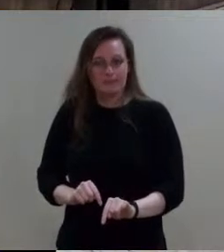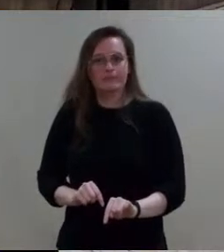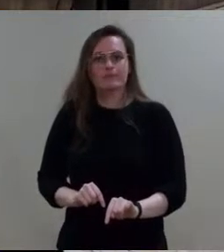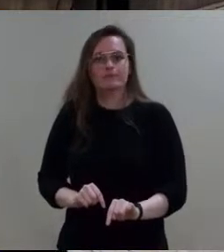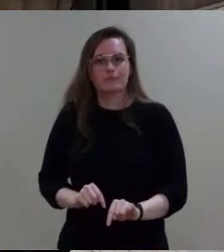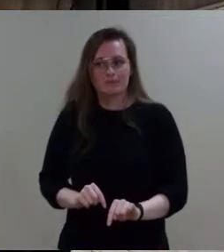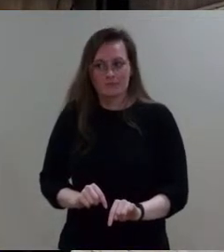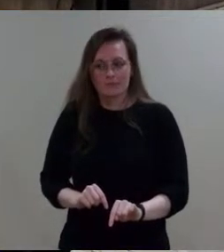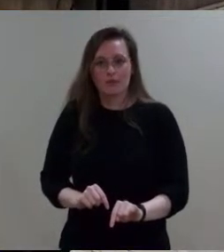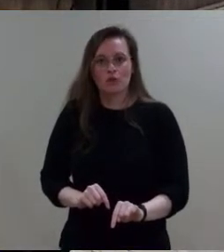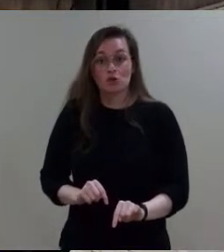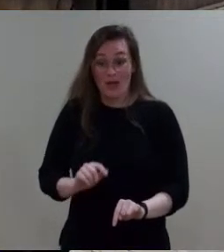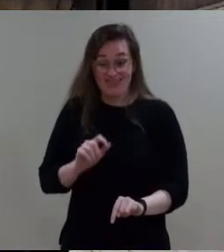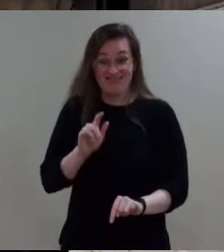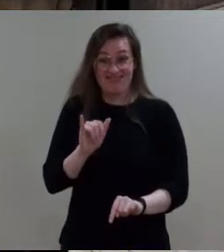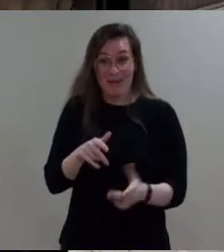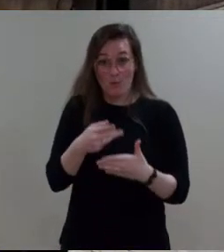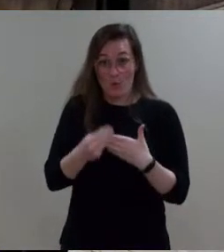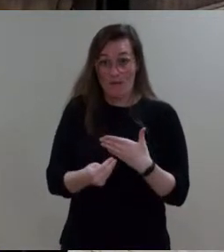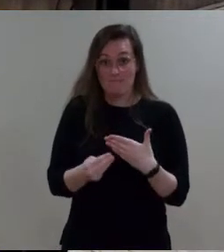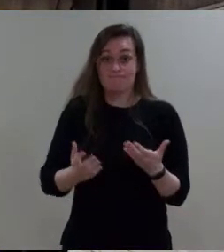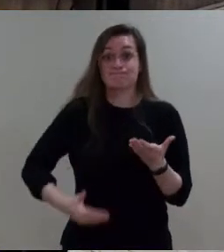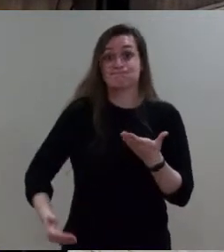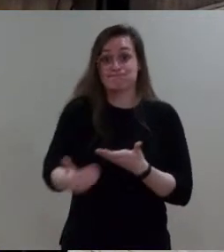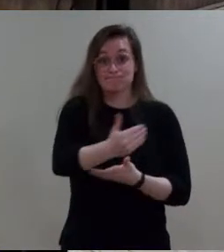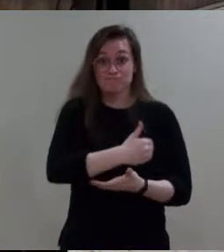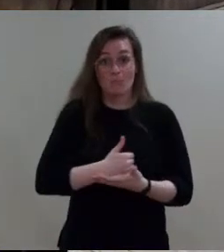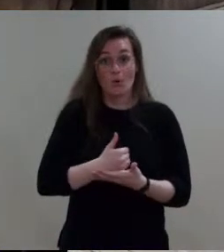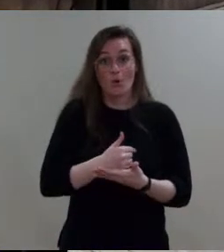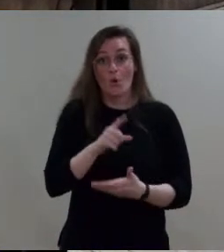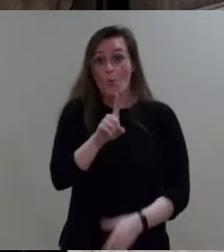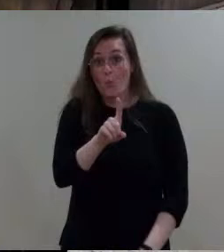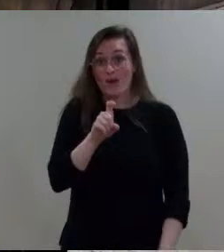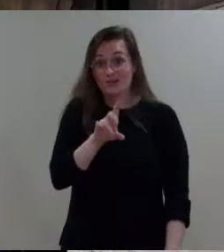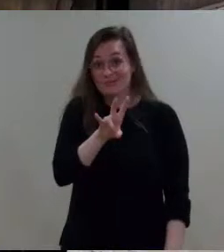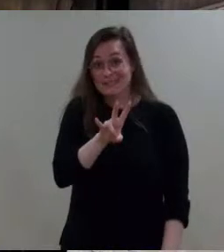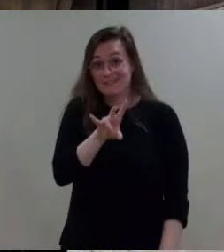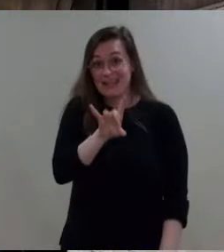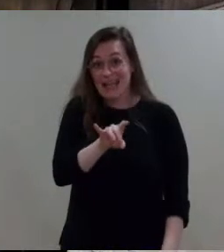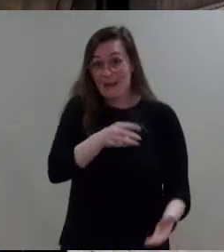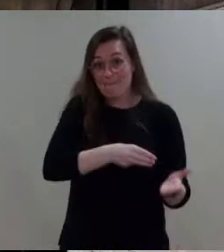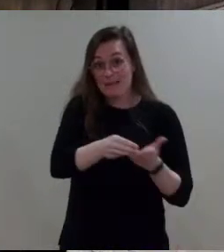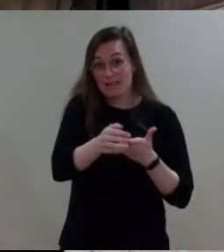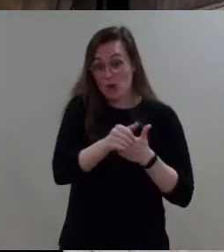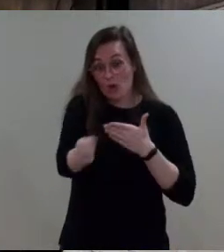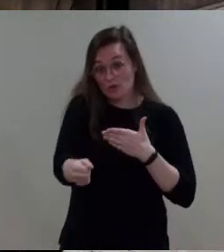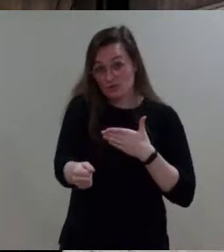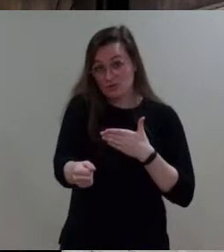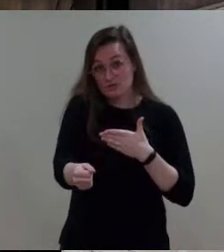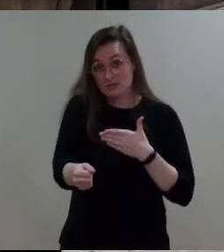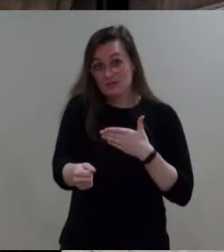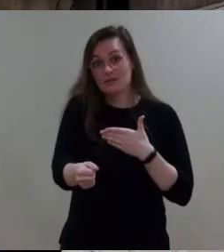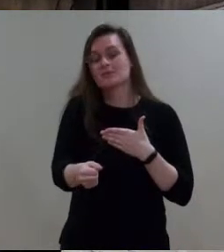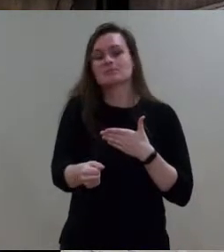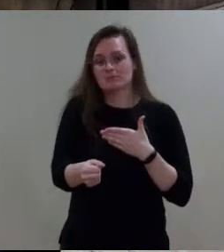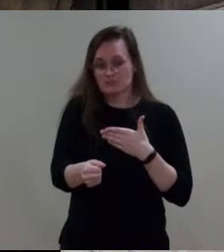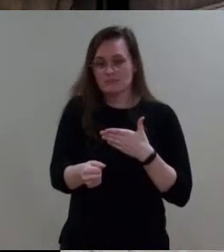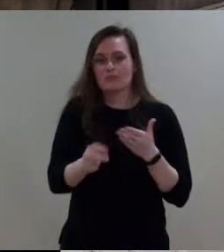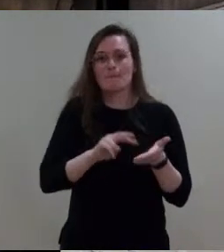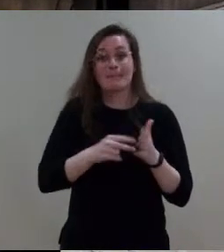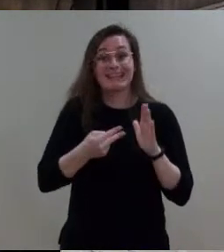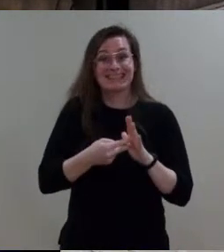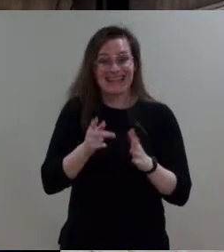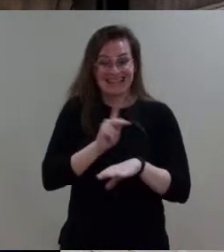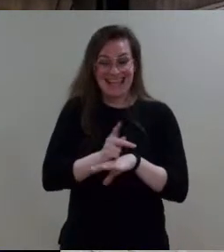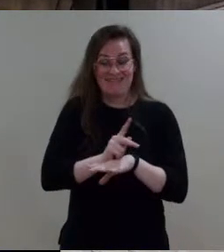management program, is in the rough order of $178 million. So the town of Kentville, the taxpayers